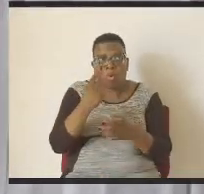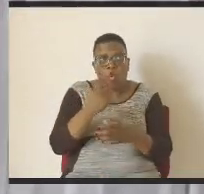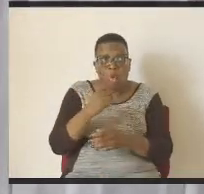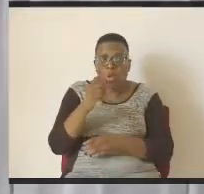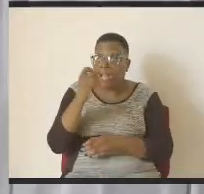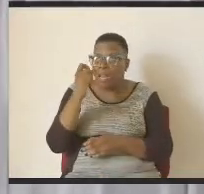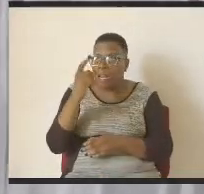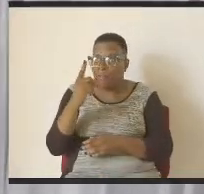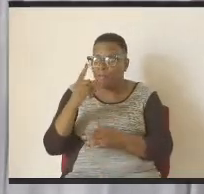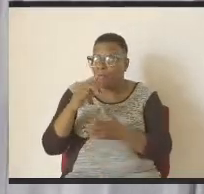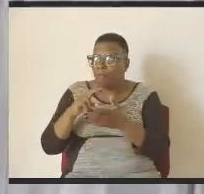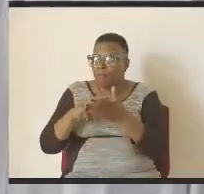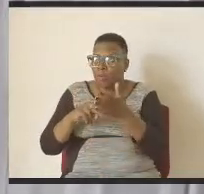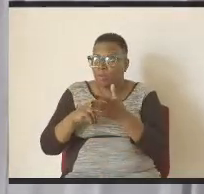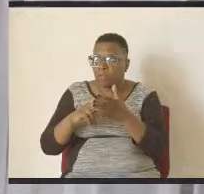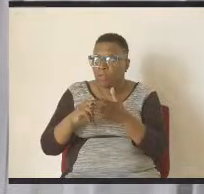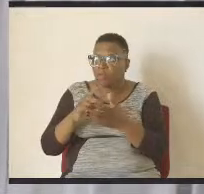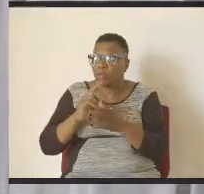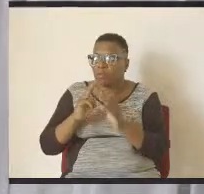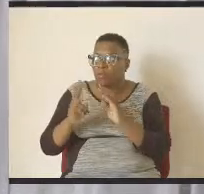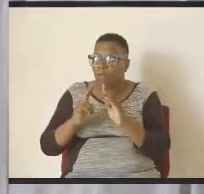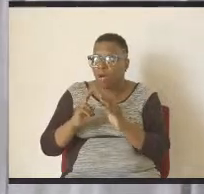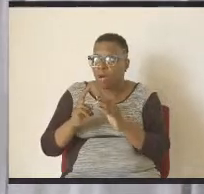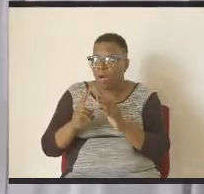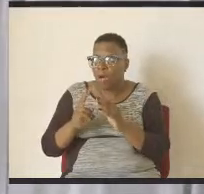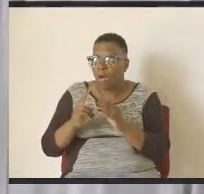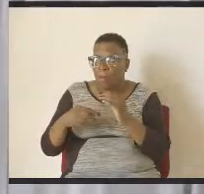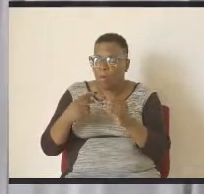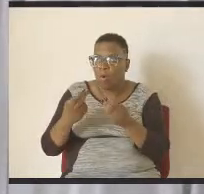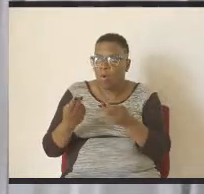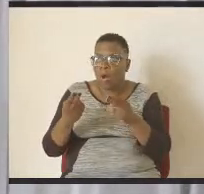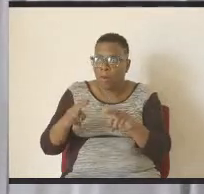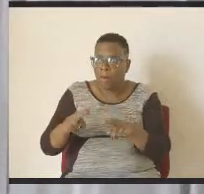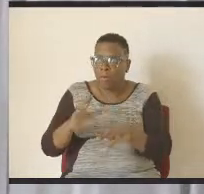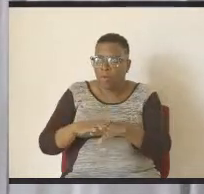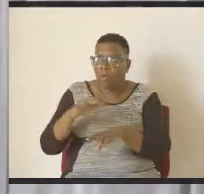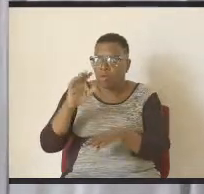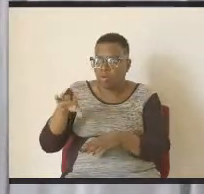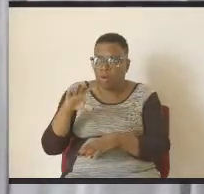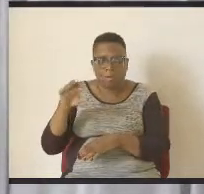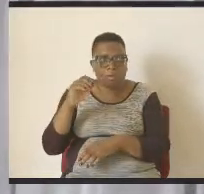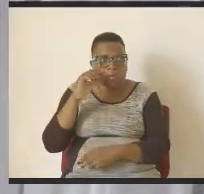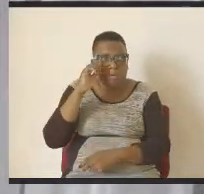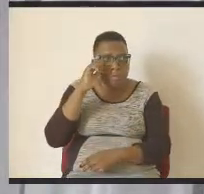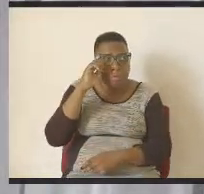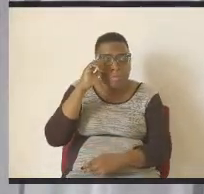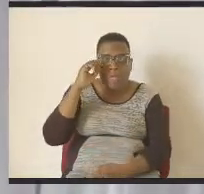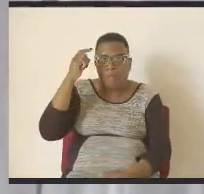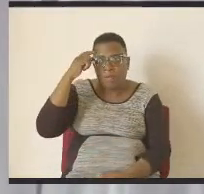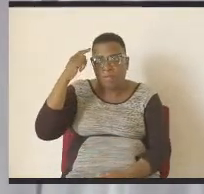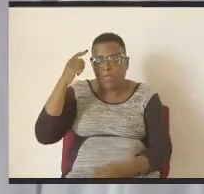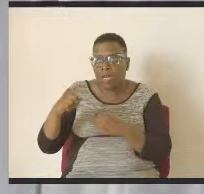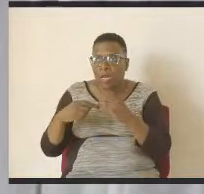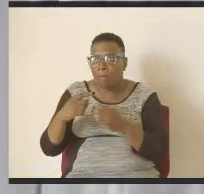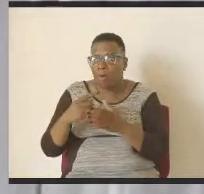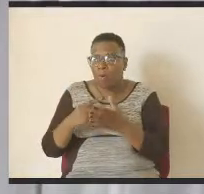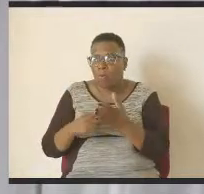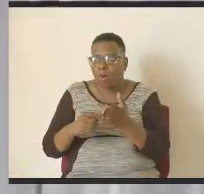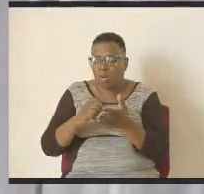you think about the writer's perspective and how much time he gave to